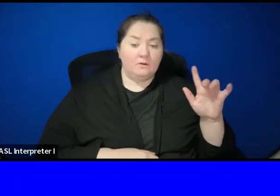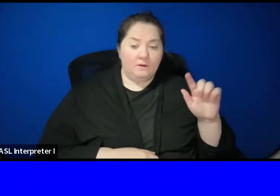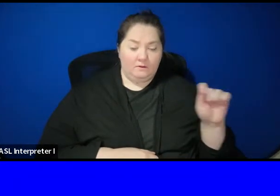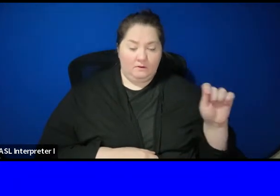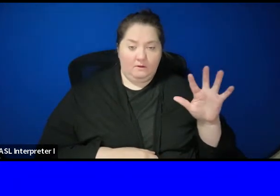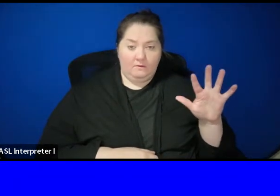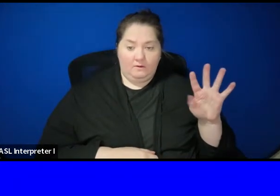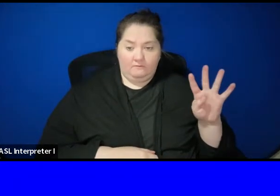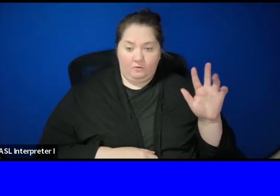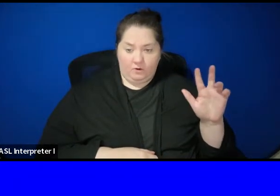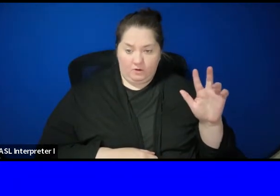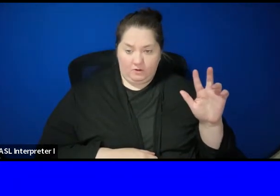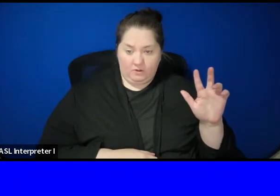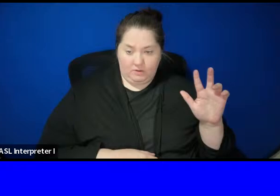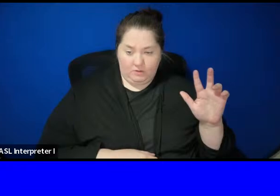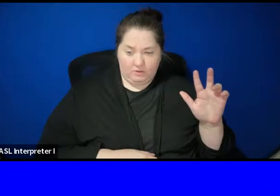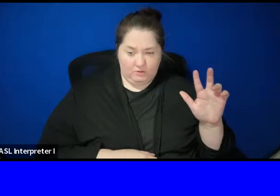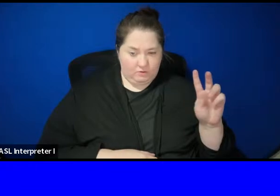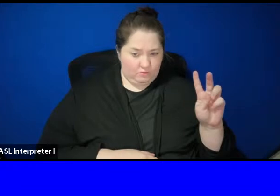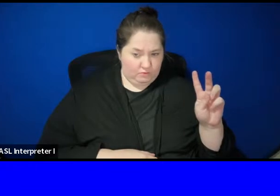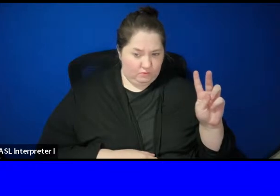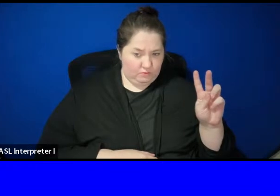25-543.